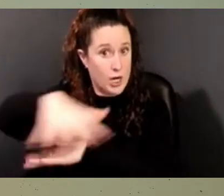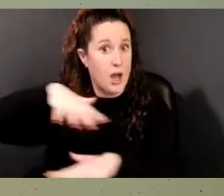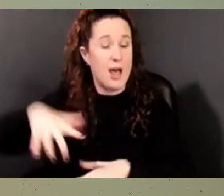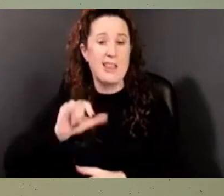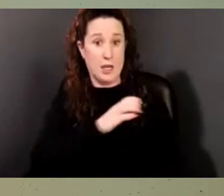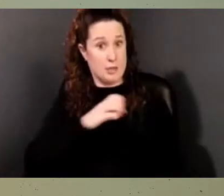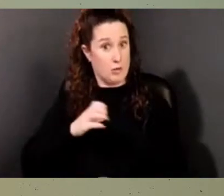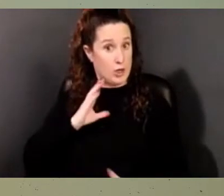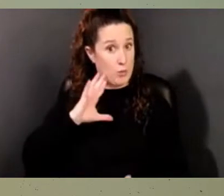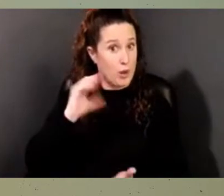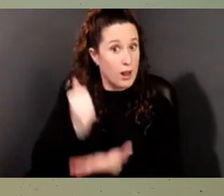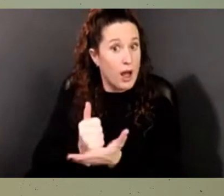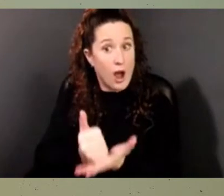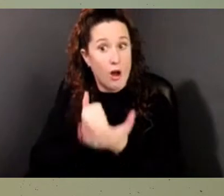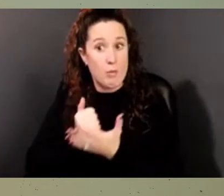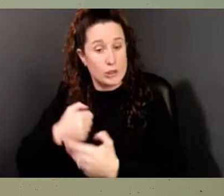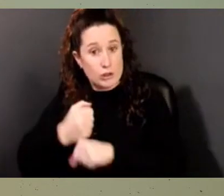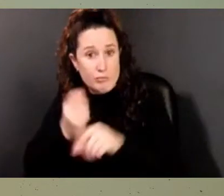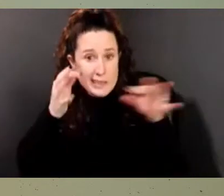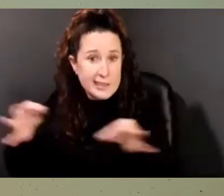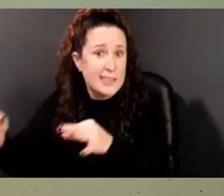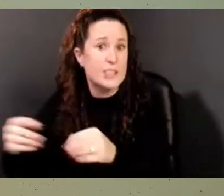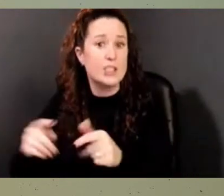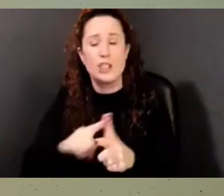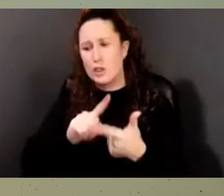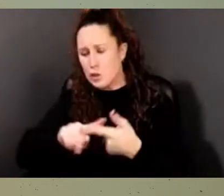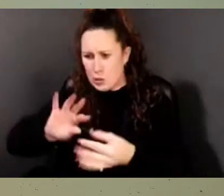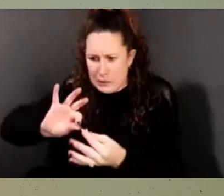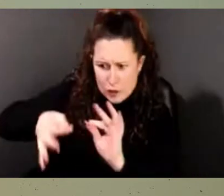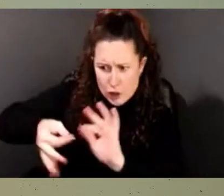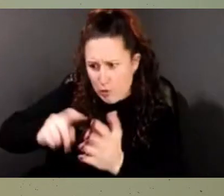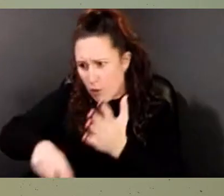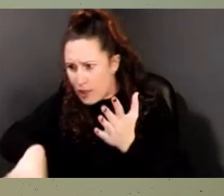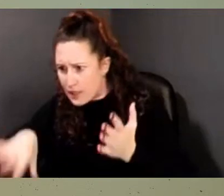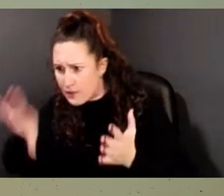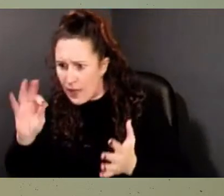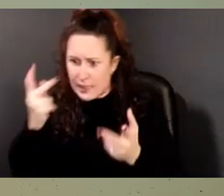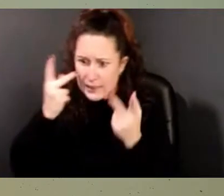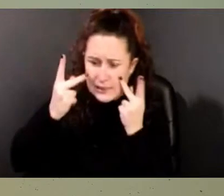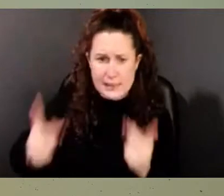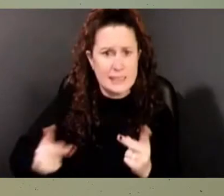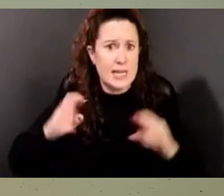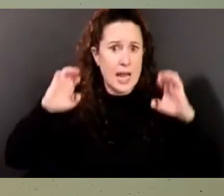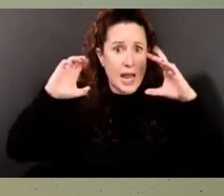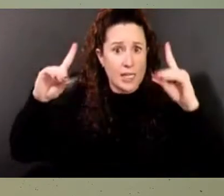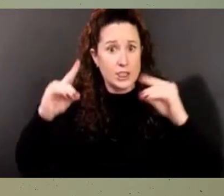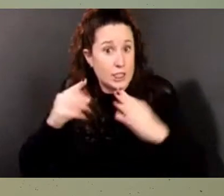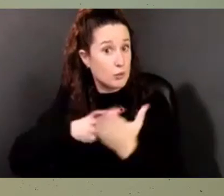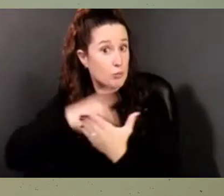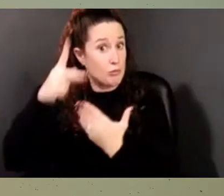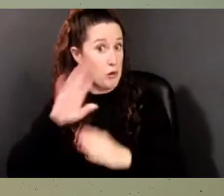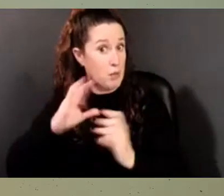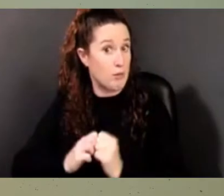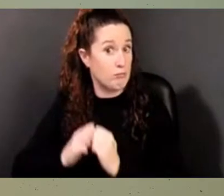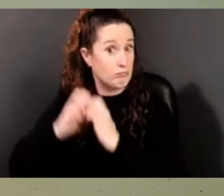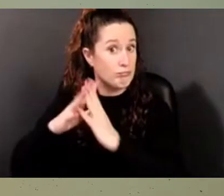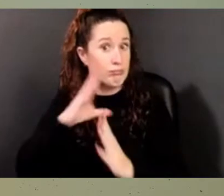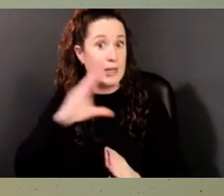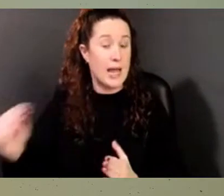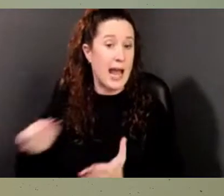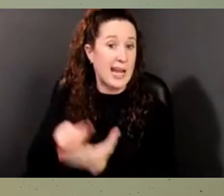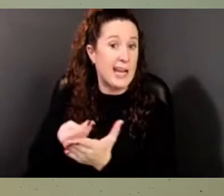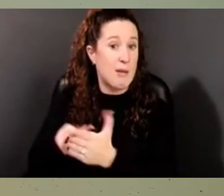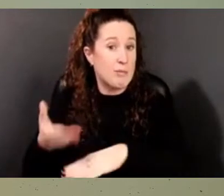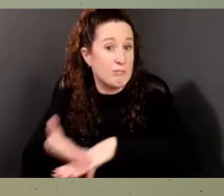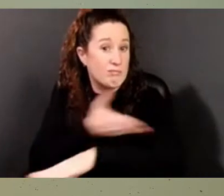future improvements to site interpretation, inclusive history research, educational and public programming, and capital